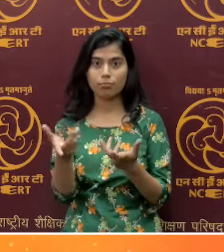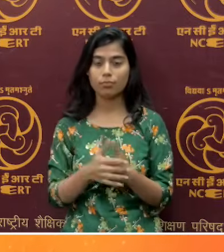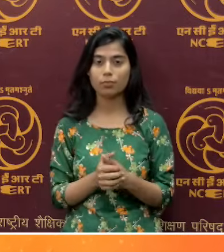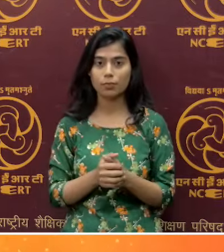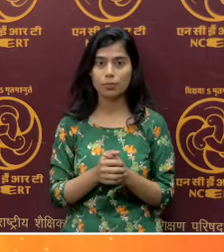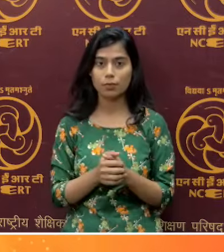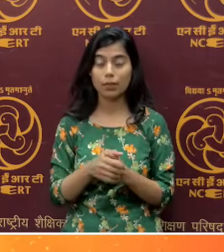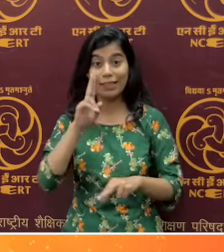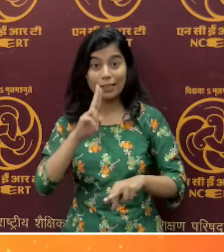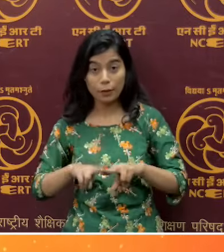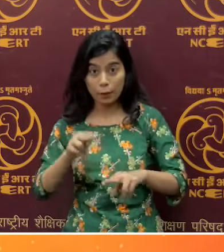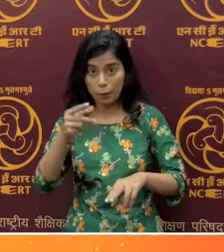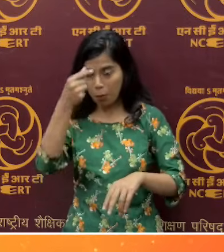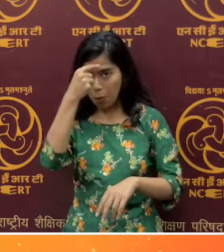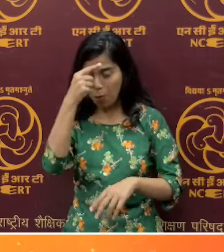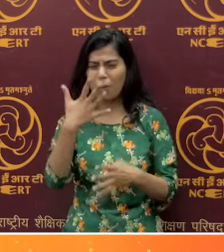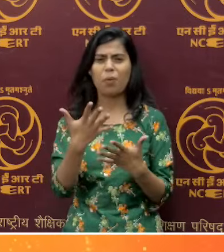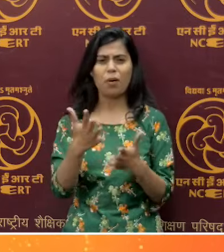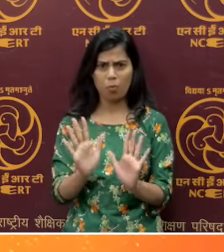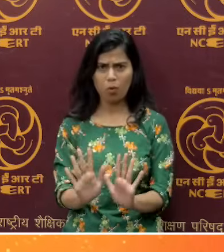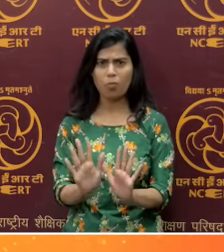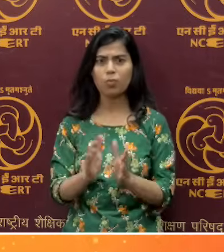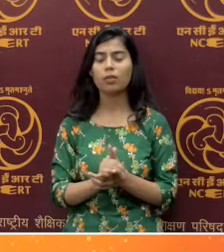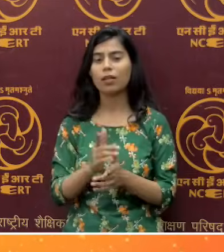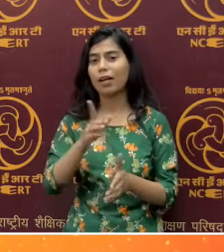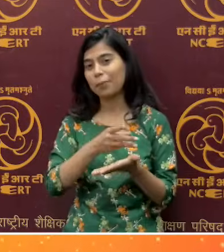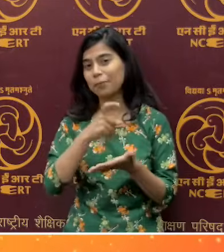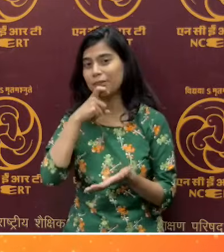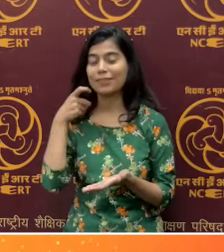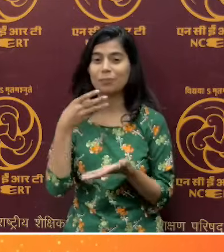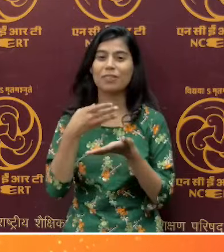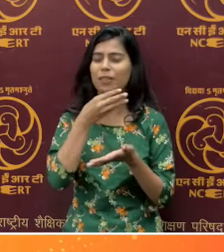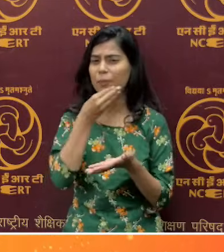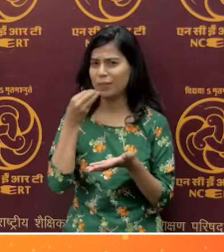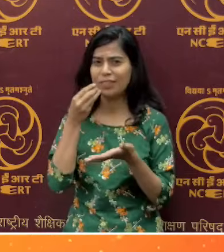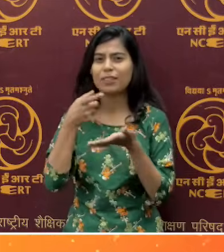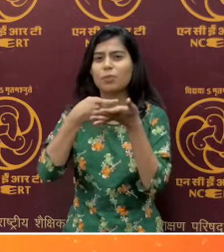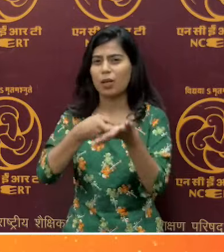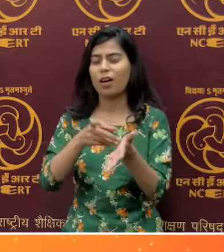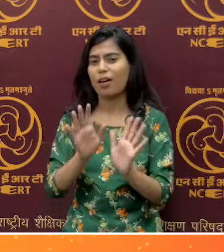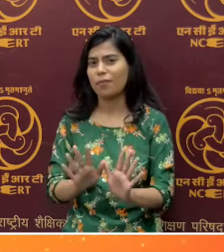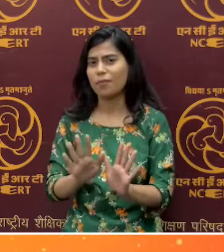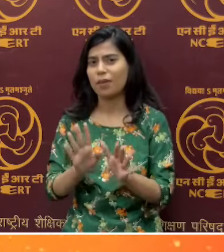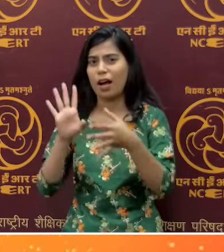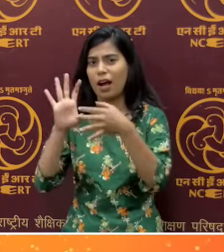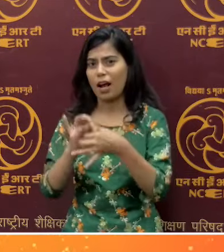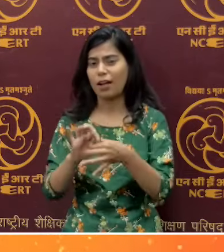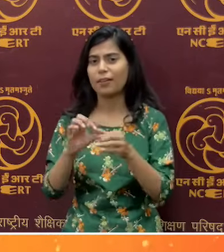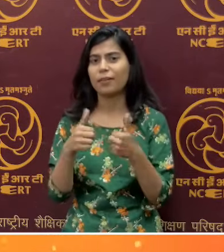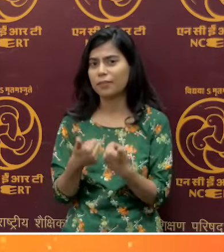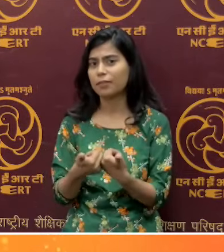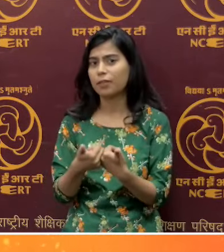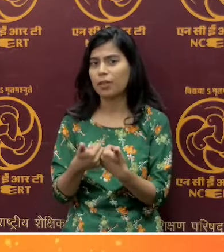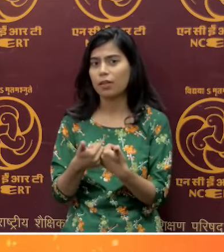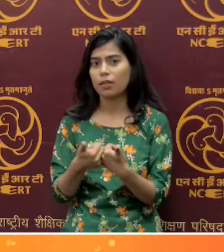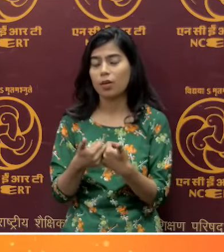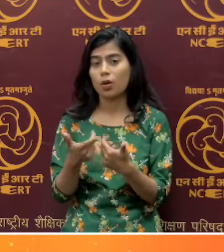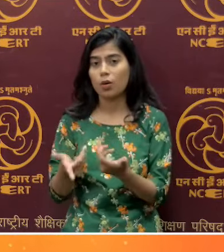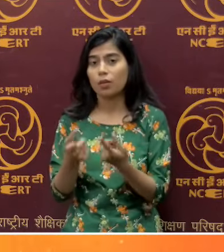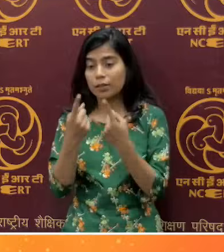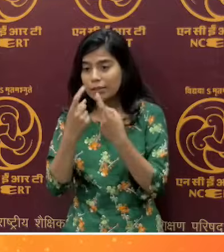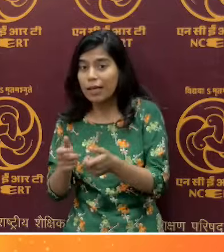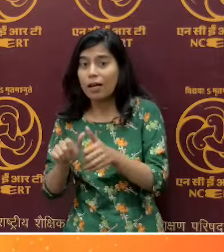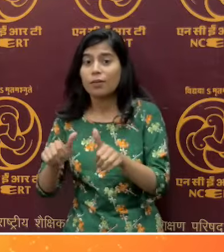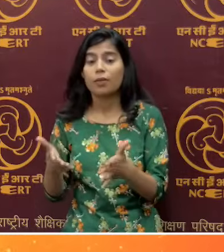app. If you are facing any problem, I request you please connect with us. Yeah, connect with us, or you